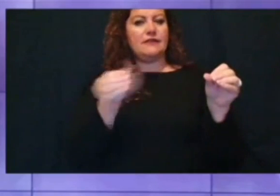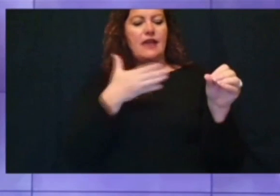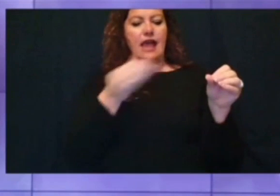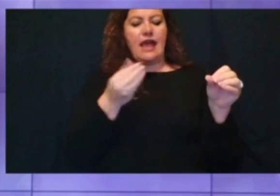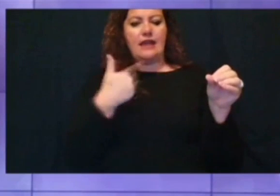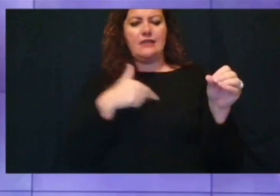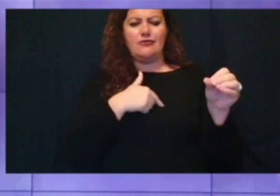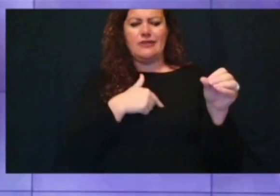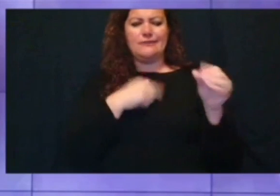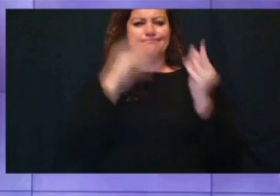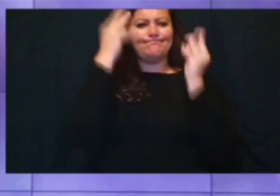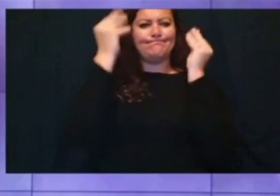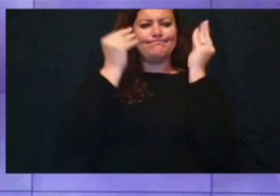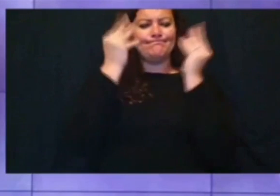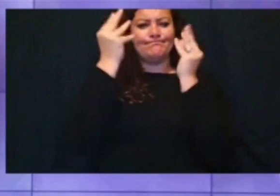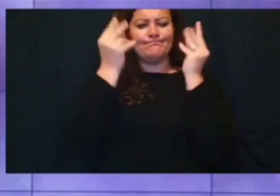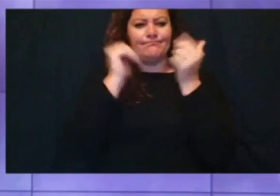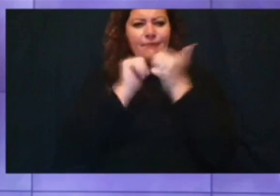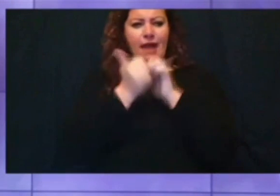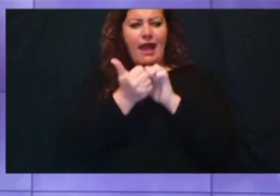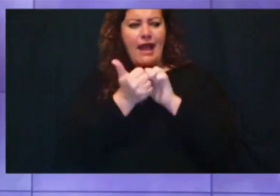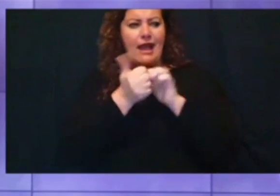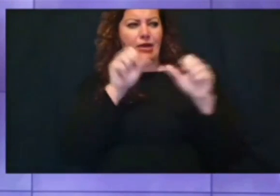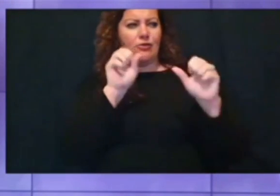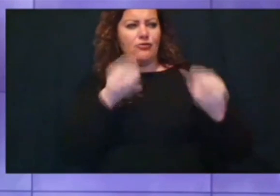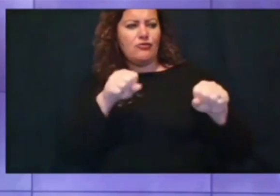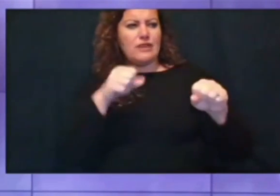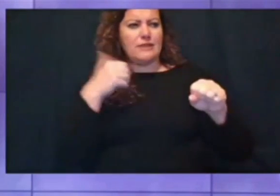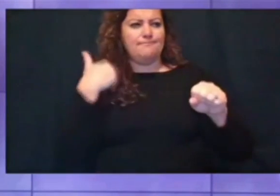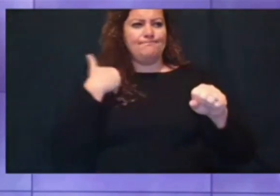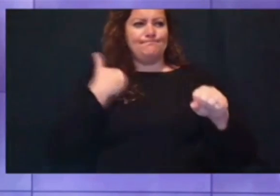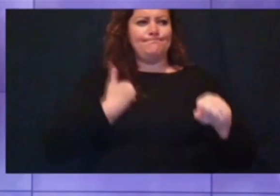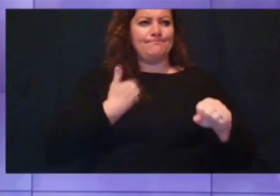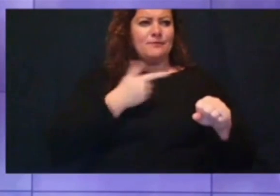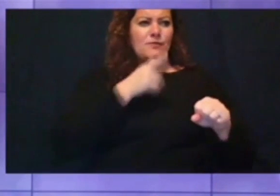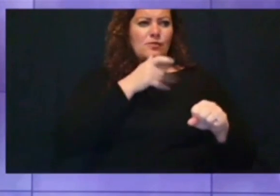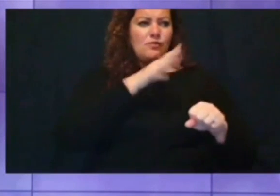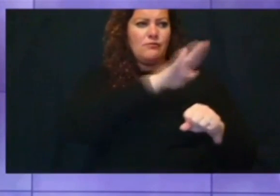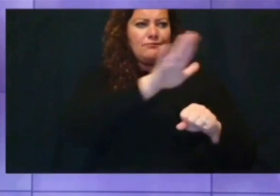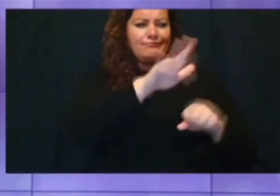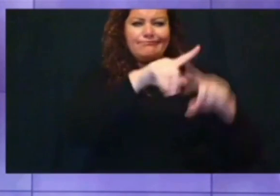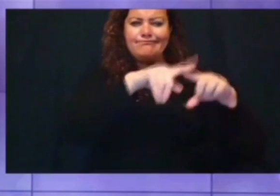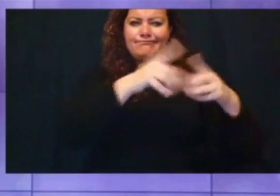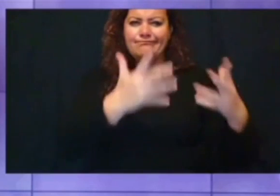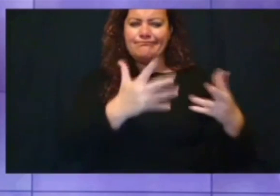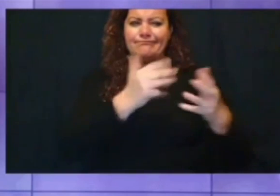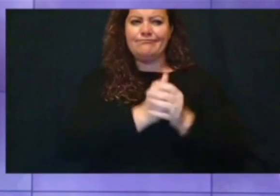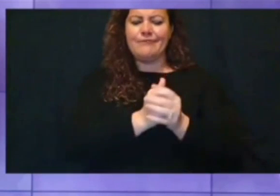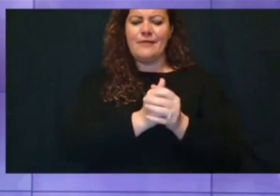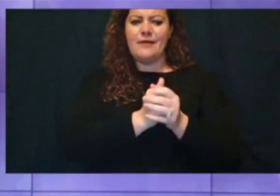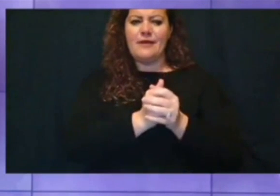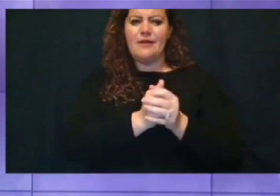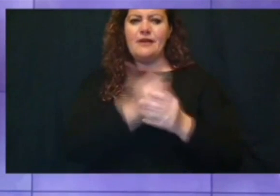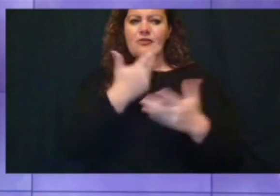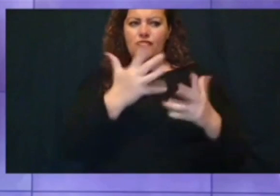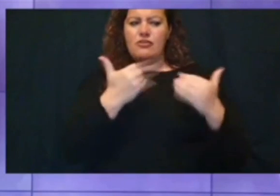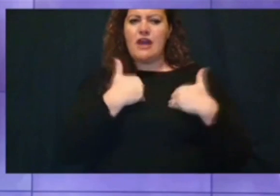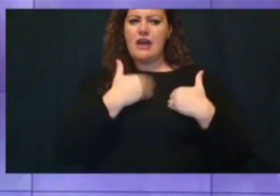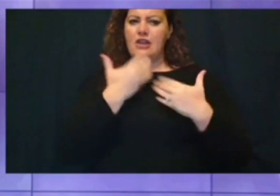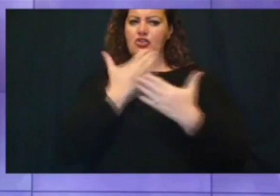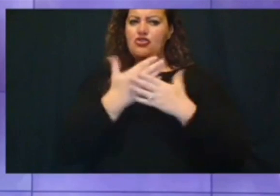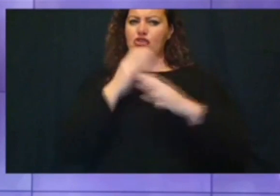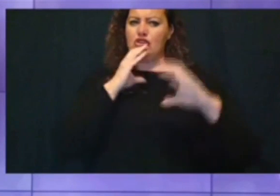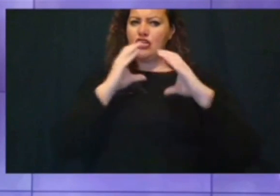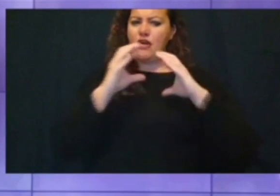ways to hold these individuals accountable. We had a good conversation a couple days ago with the district